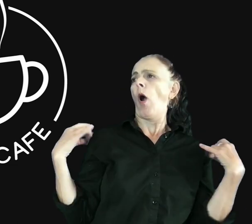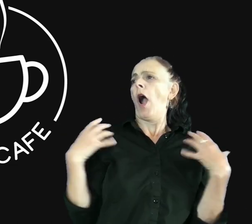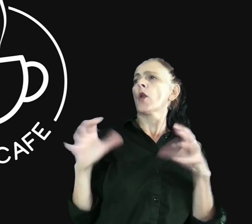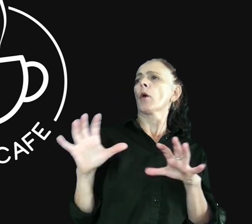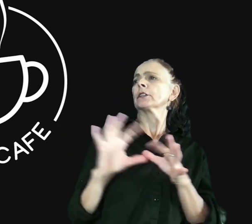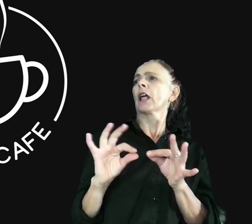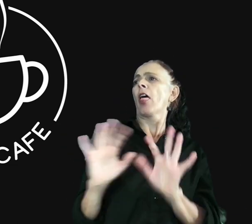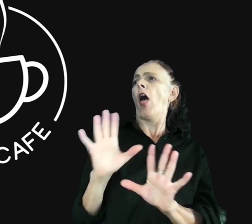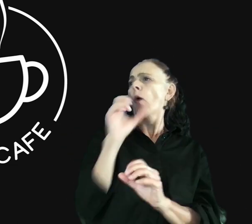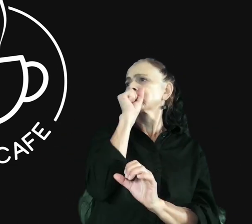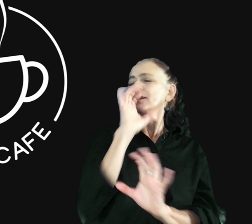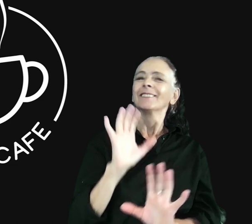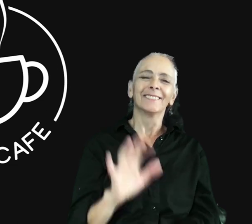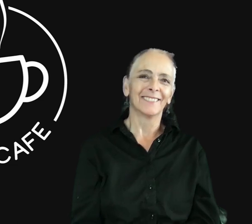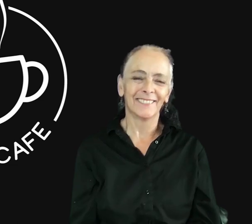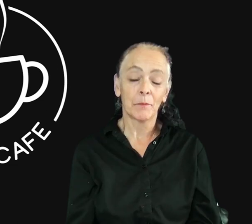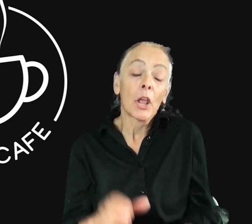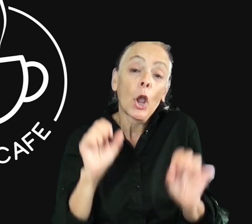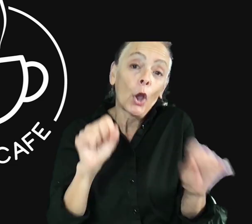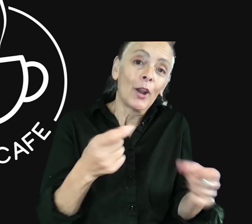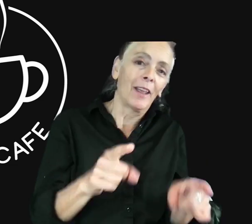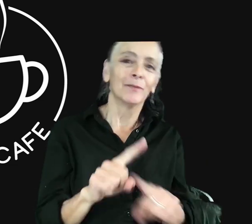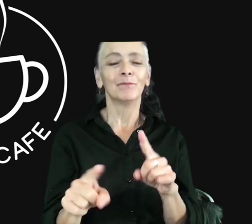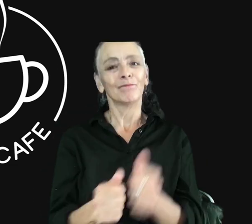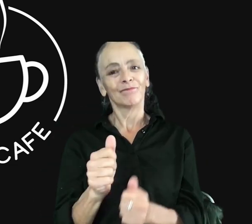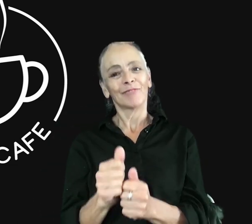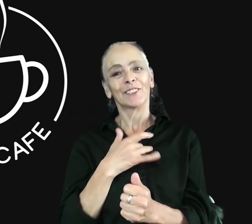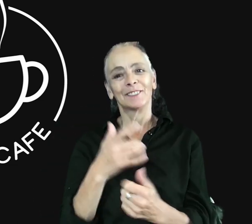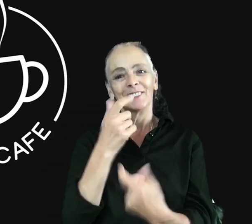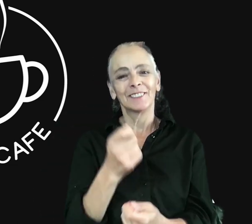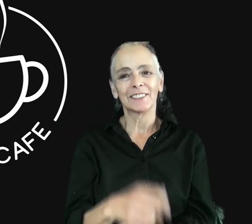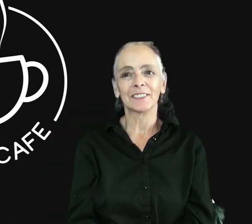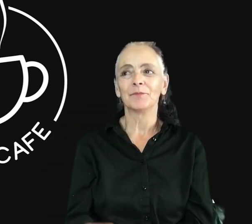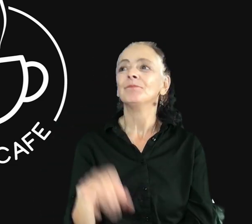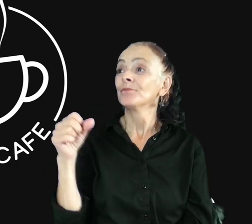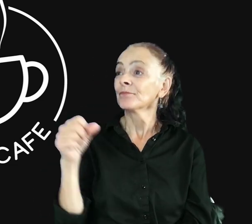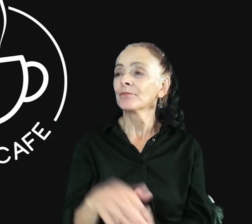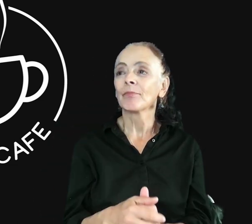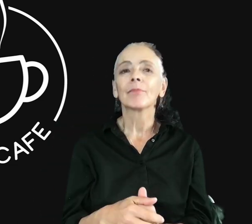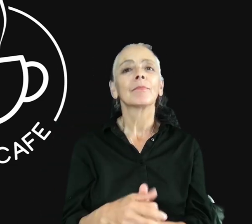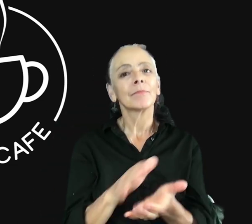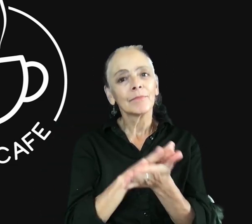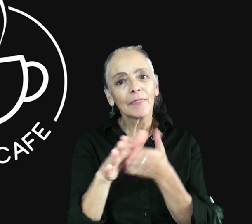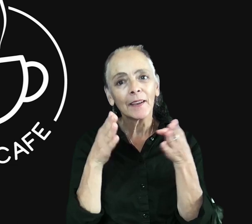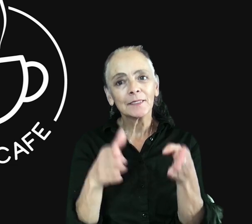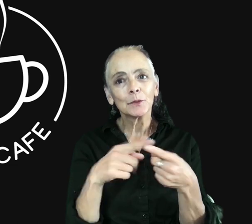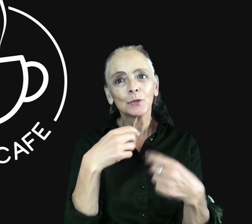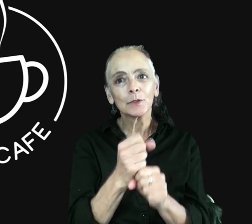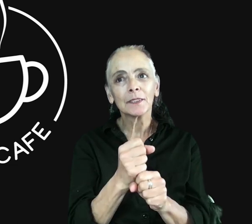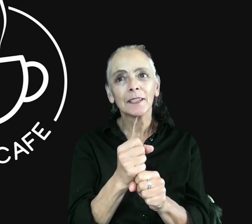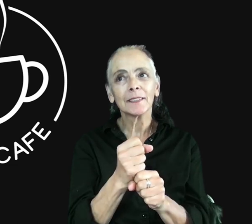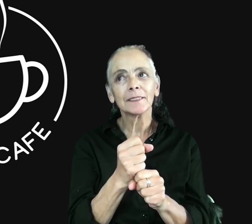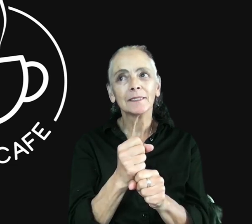mean i don't say it never happens but usually people are interested yeah that's for sure and that's a nice way to uh to to create some